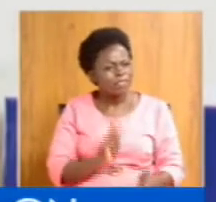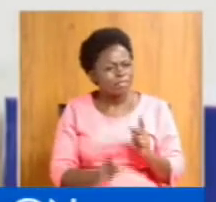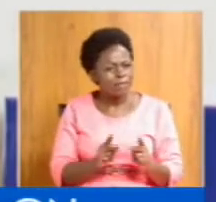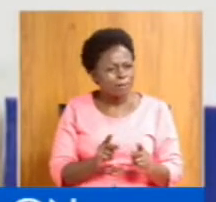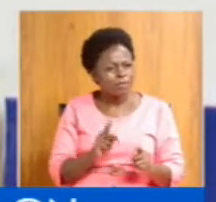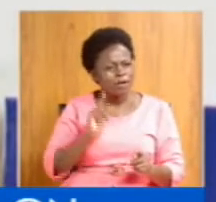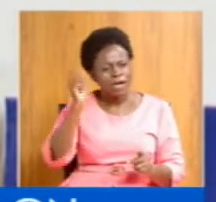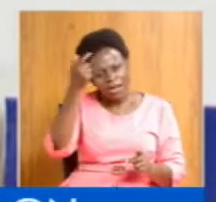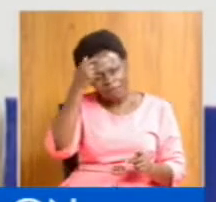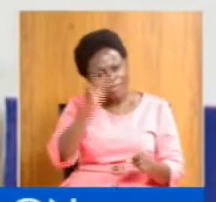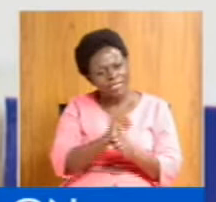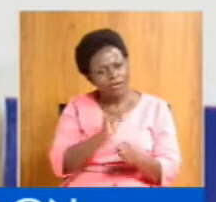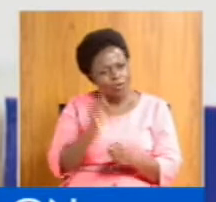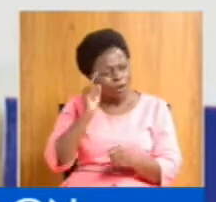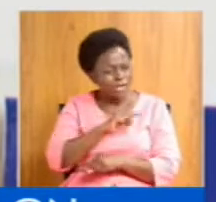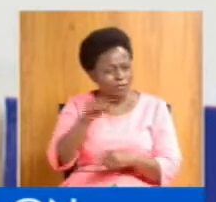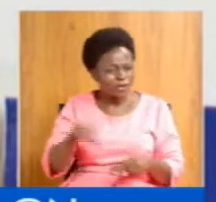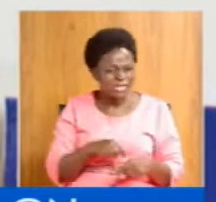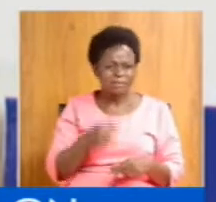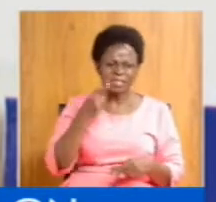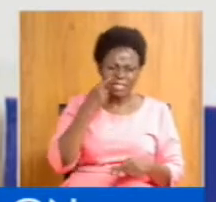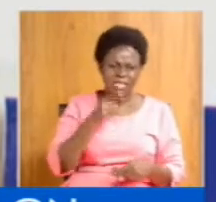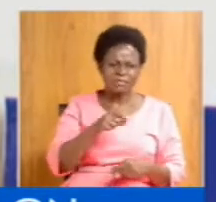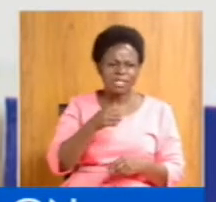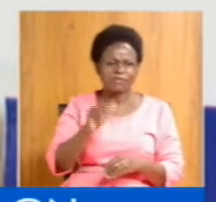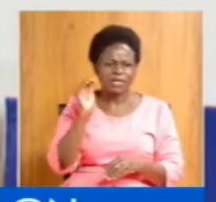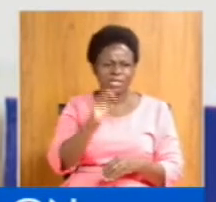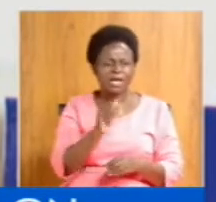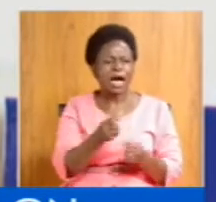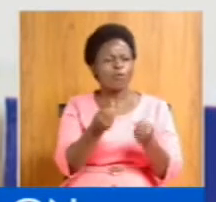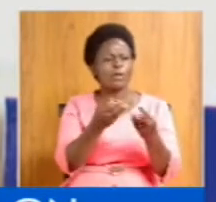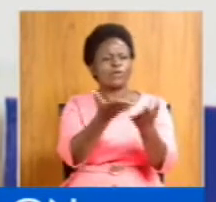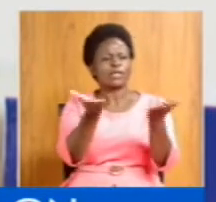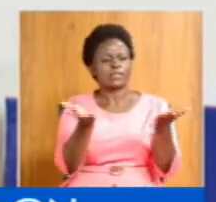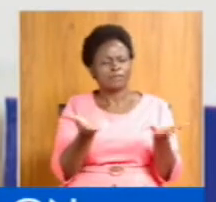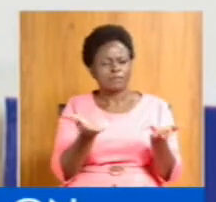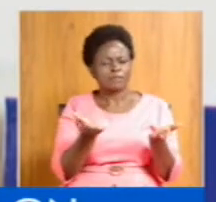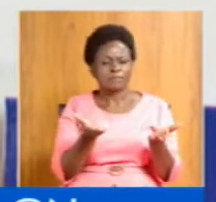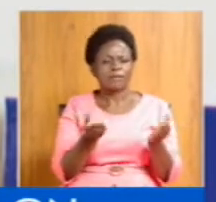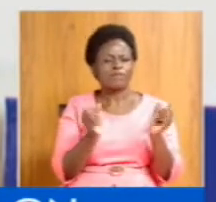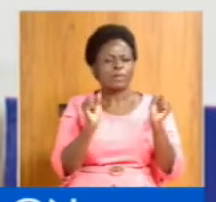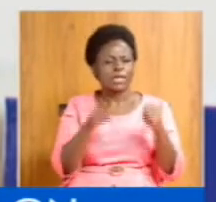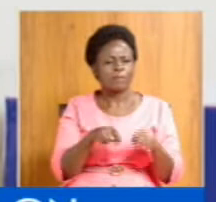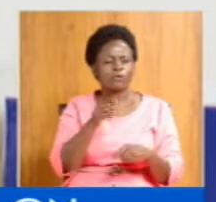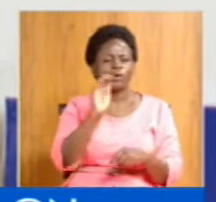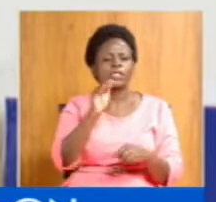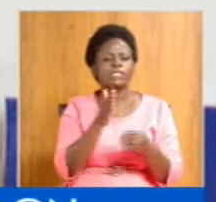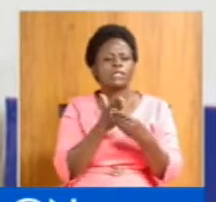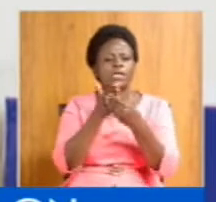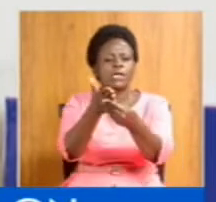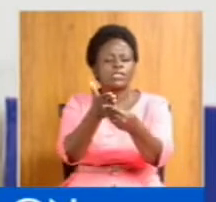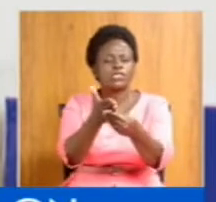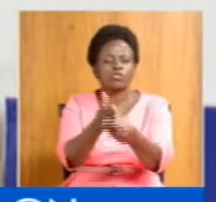the state is working for us. But it appears even if we ask in this auditorium how many of us have been able to go and ask our leaders